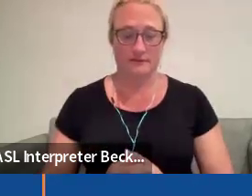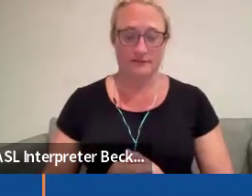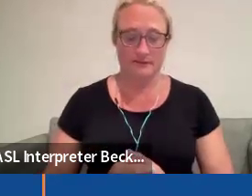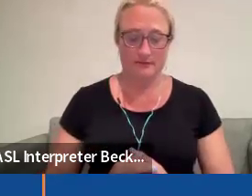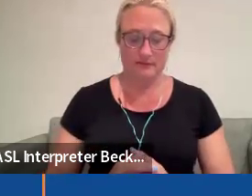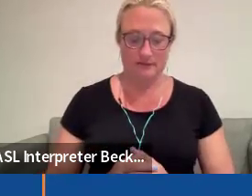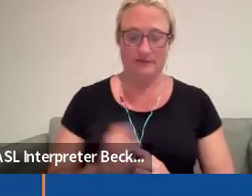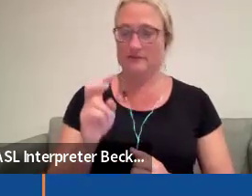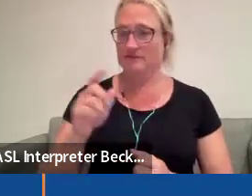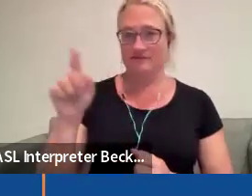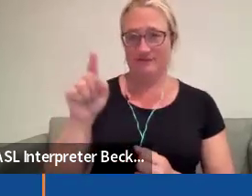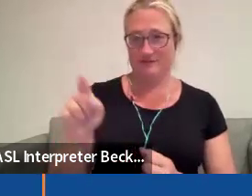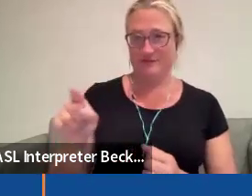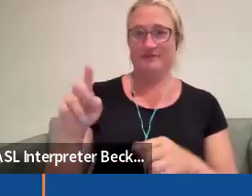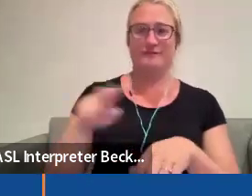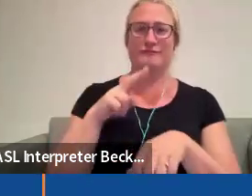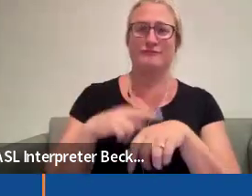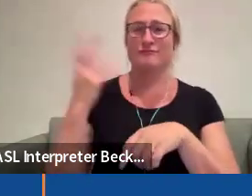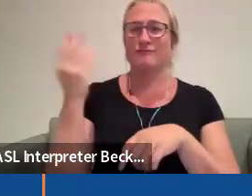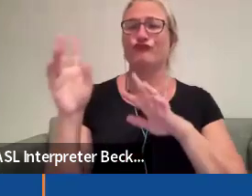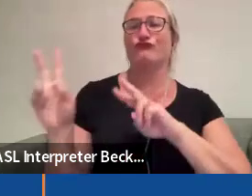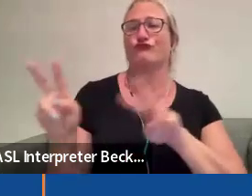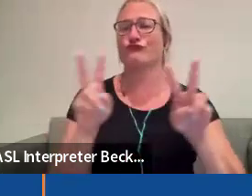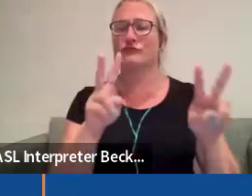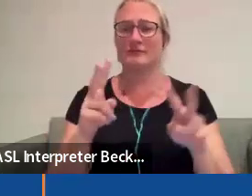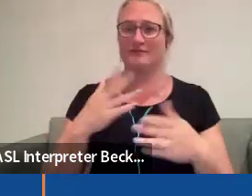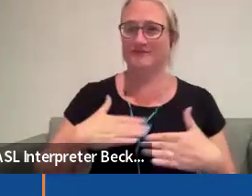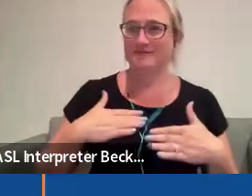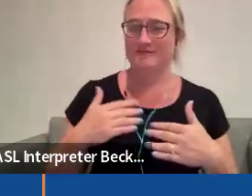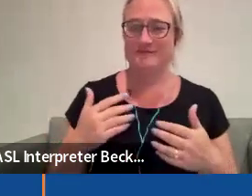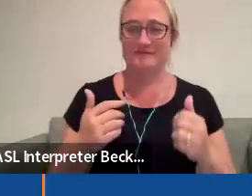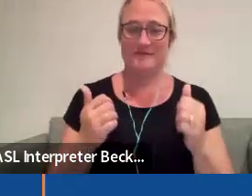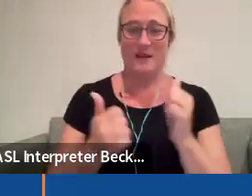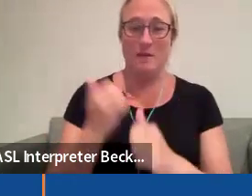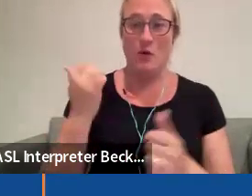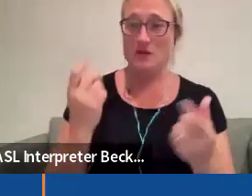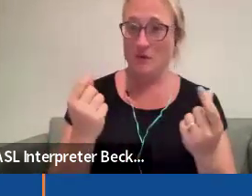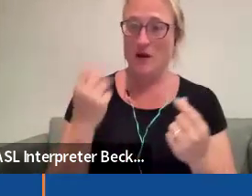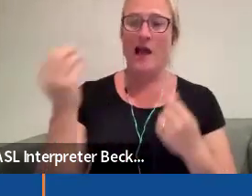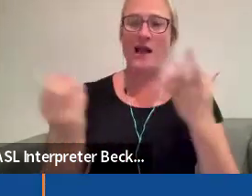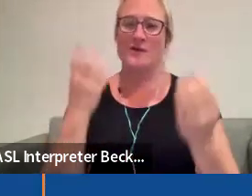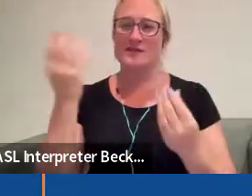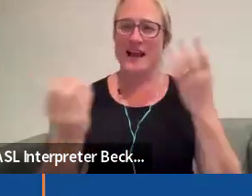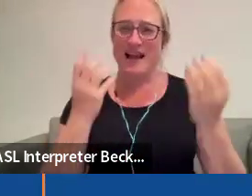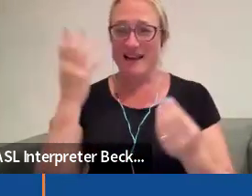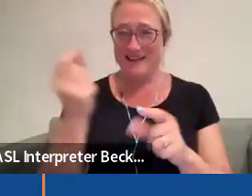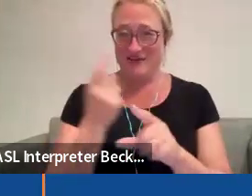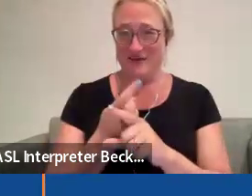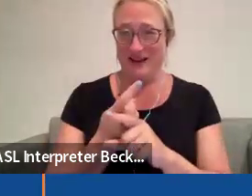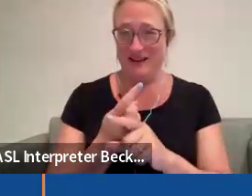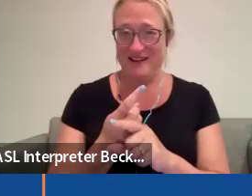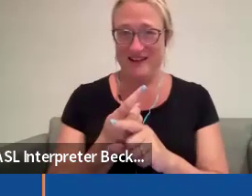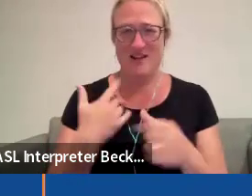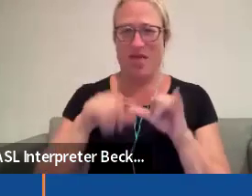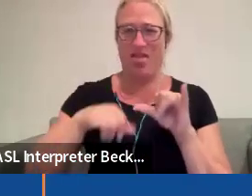Yes, those are all nature walks. Those are all great things. And what I am hearing the most is people like to be outdoors in the summertime, right? We all love